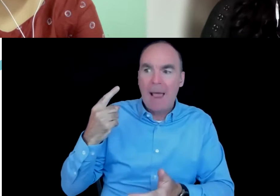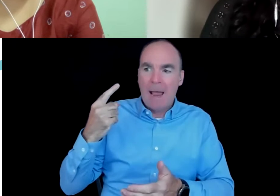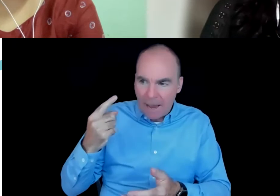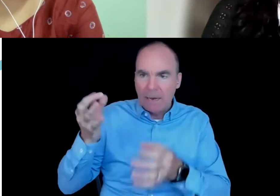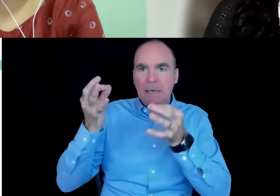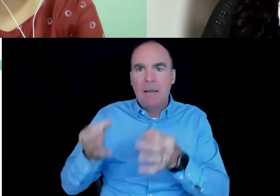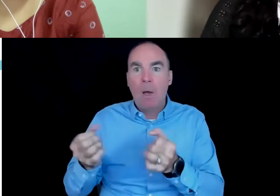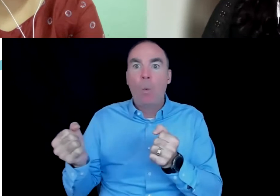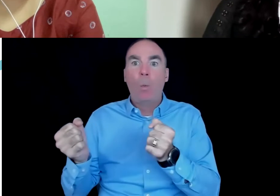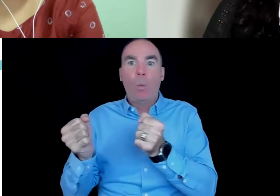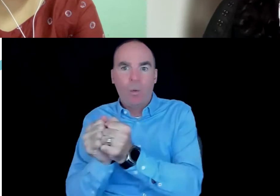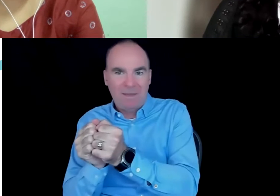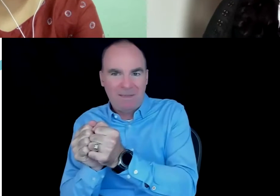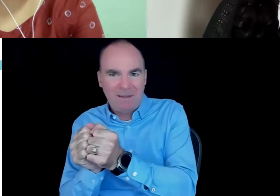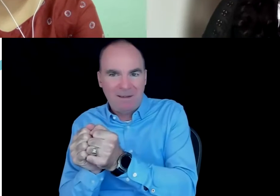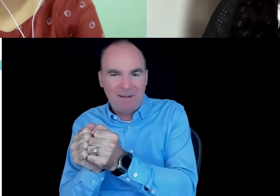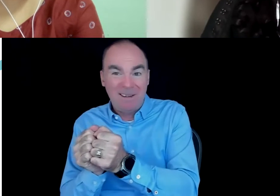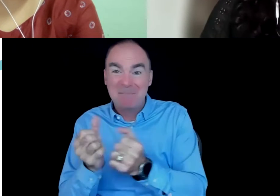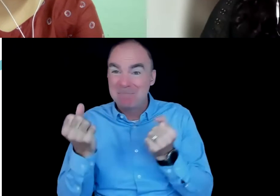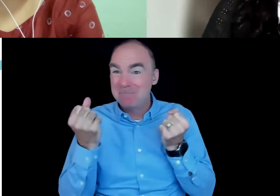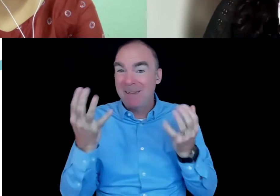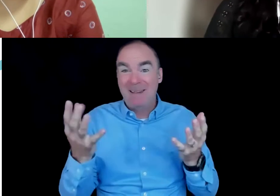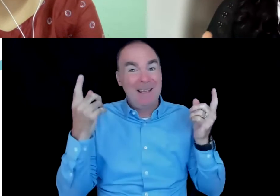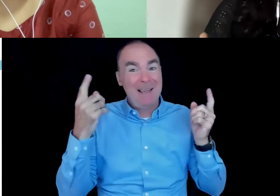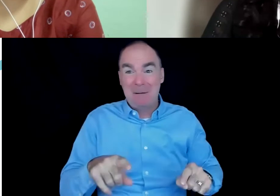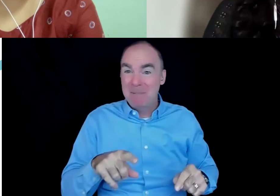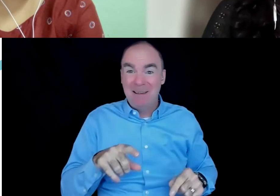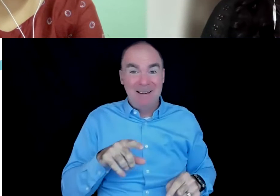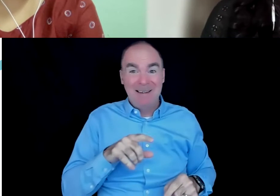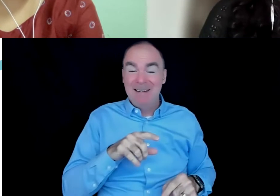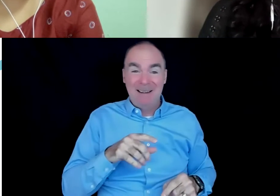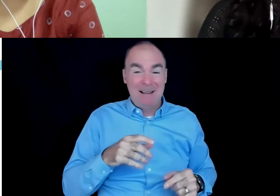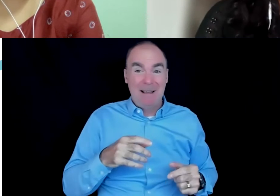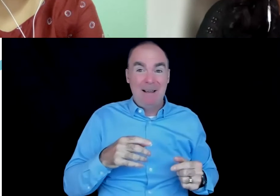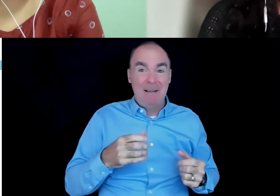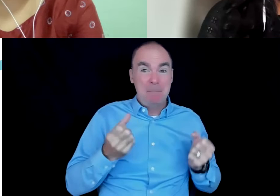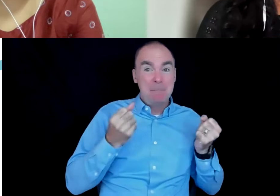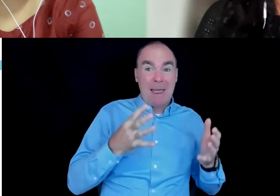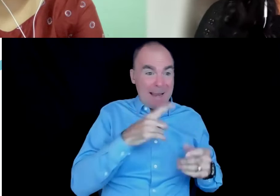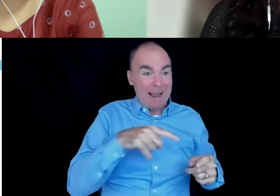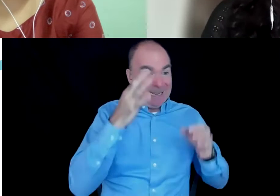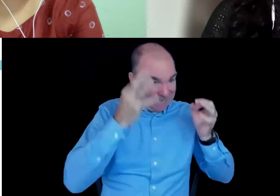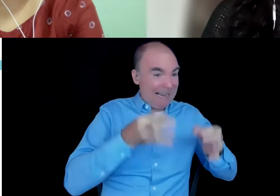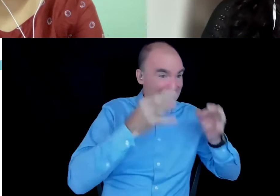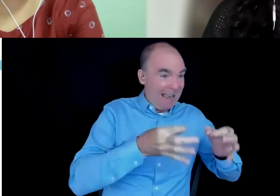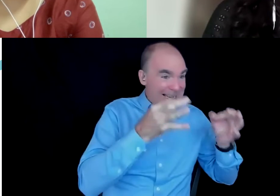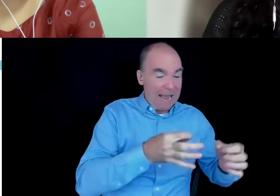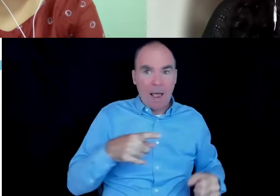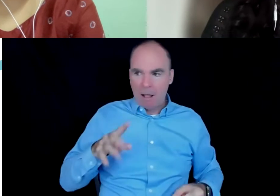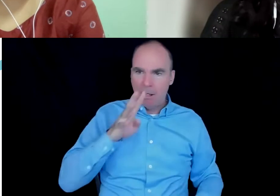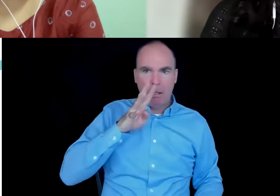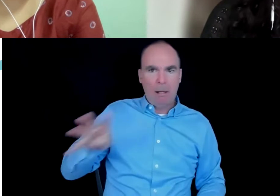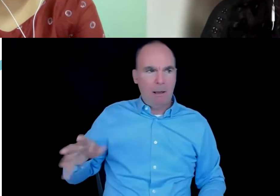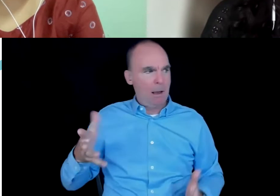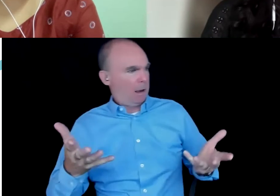present in the spaces where those decisions are being made? And I know that we've all heard this sentiment on many panels and events and other